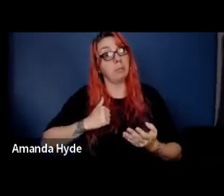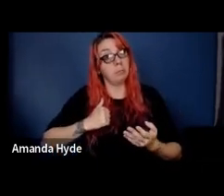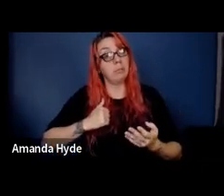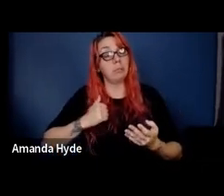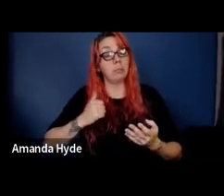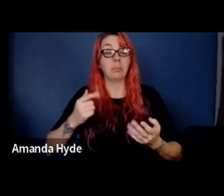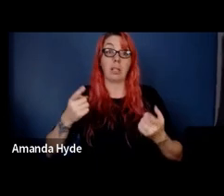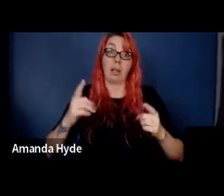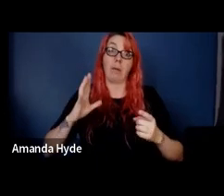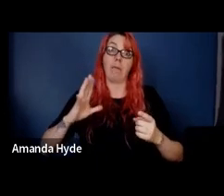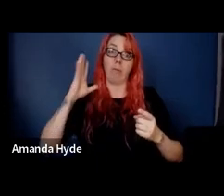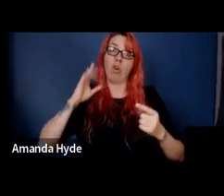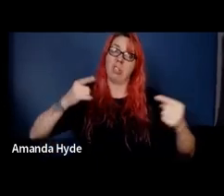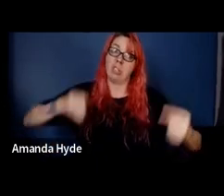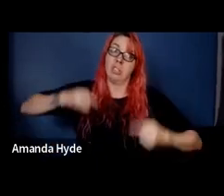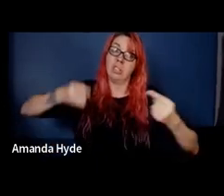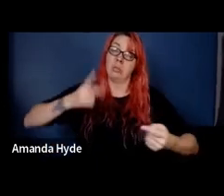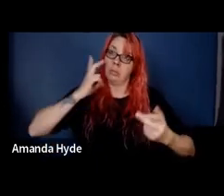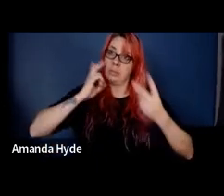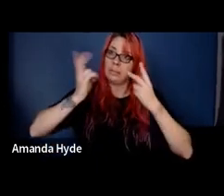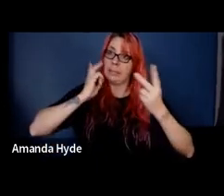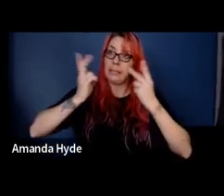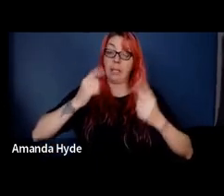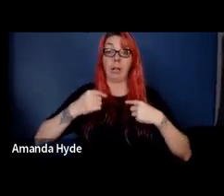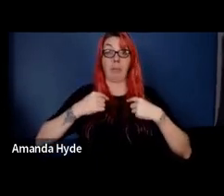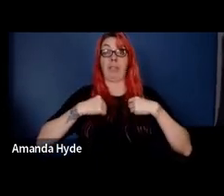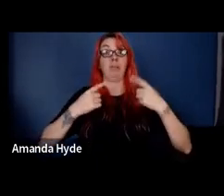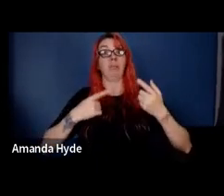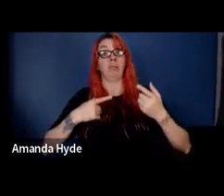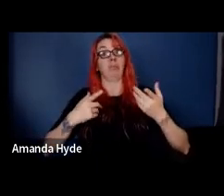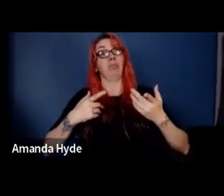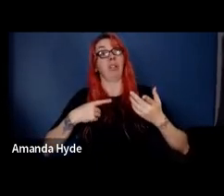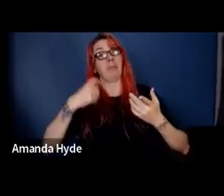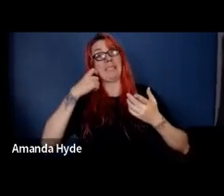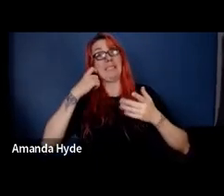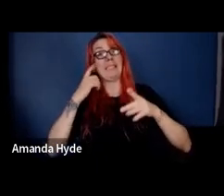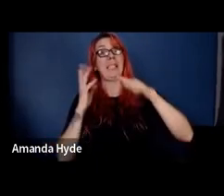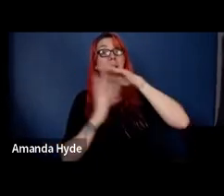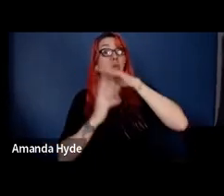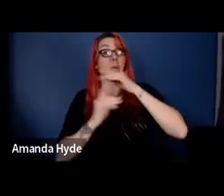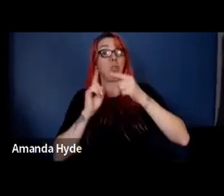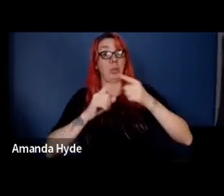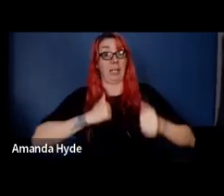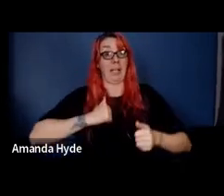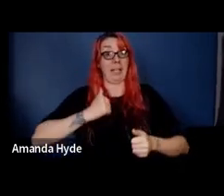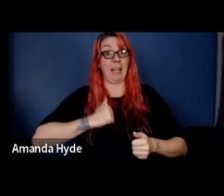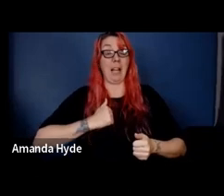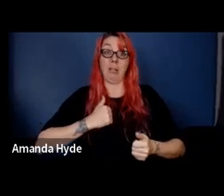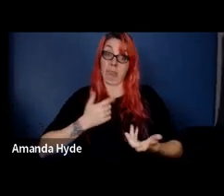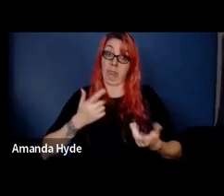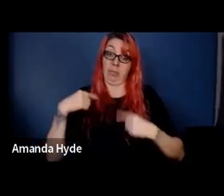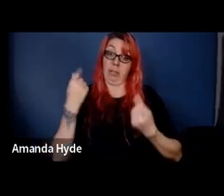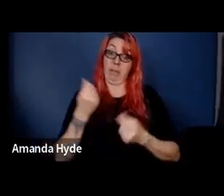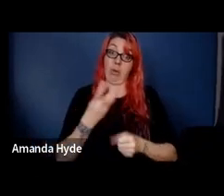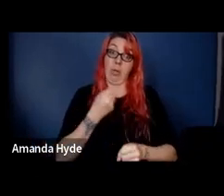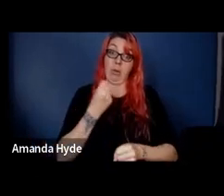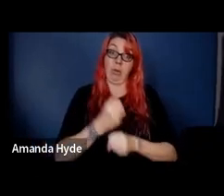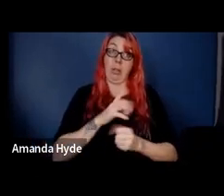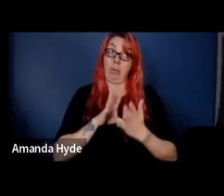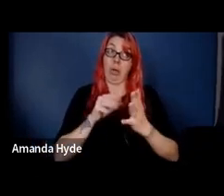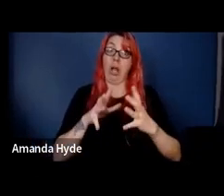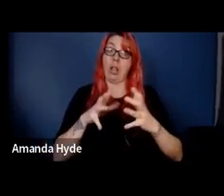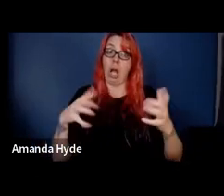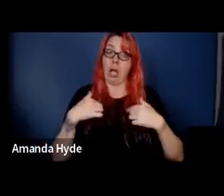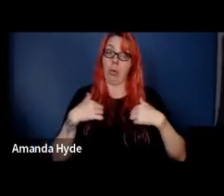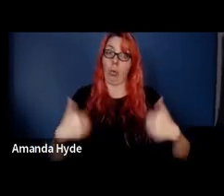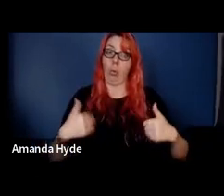issue, because even myself as a newer immigrant in this country, I have been learning quite a lot in just the last few years, even as somebody doing this kind of